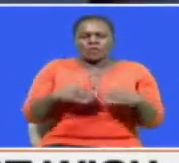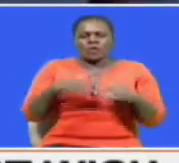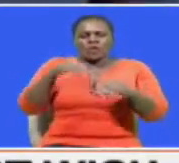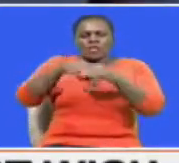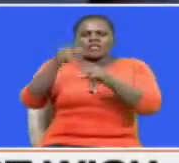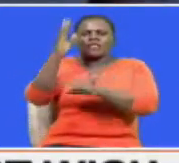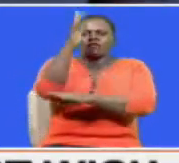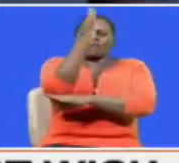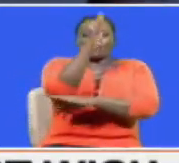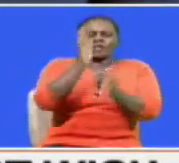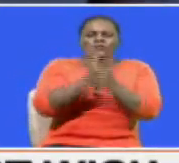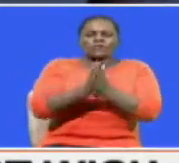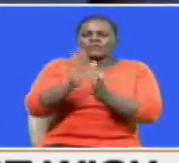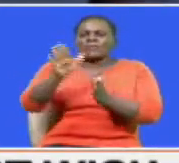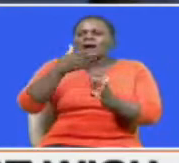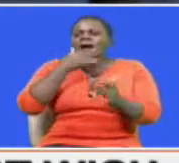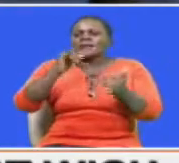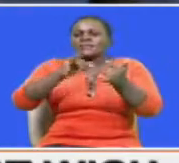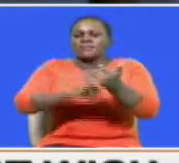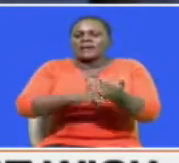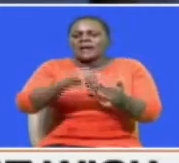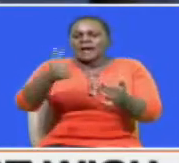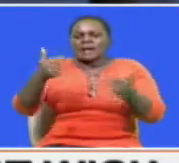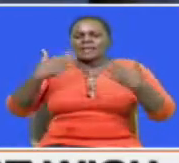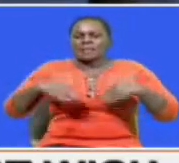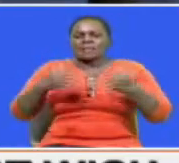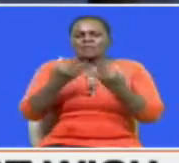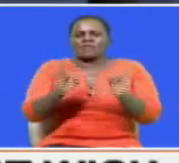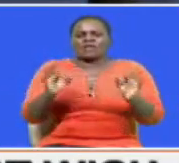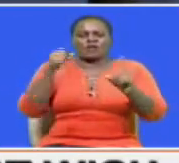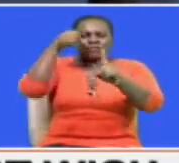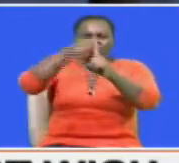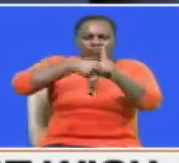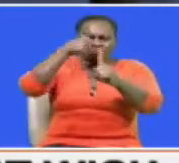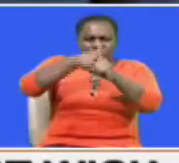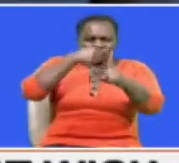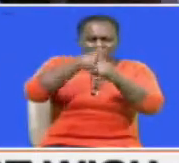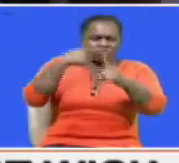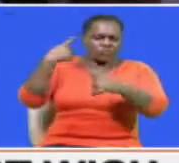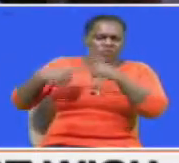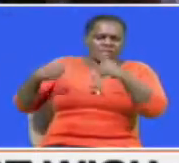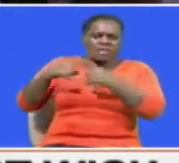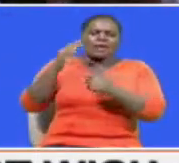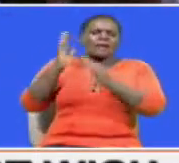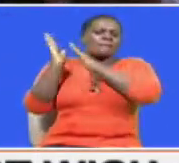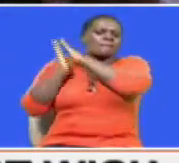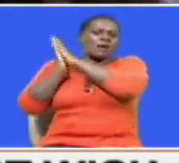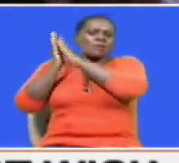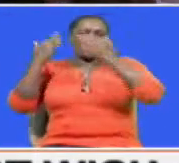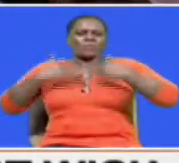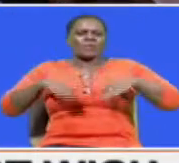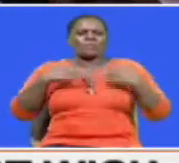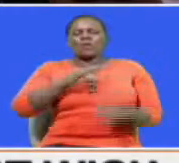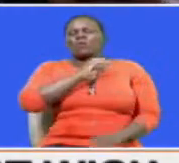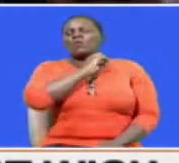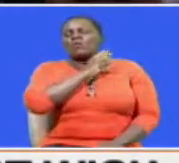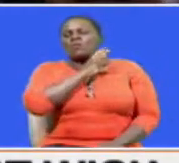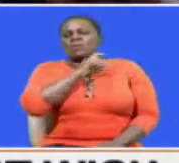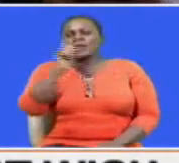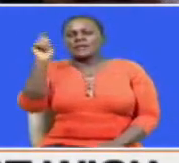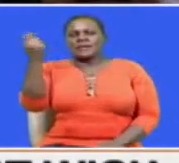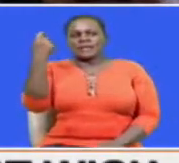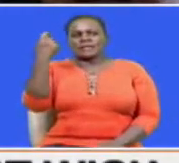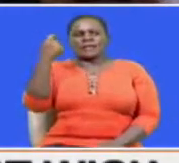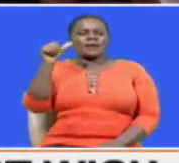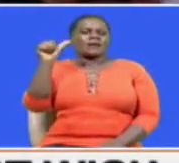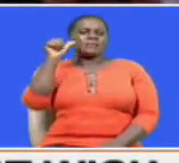forest with Dedan Kimathi and other frontline freedom fighters. Over the years, Mau Mau veterans have complained to the Kenyan